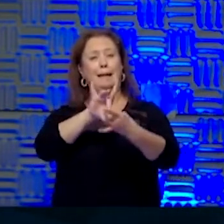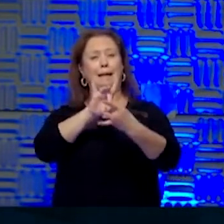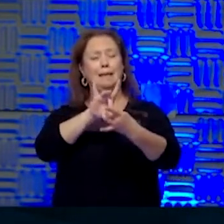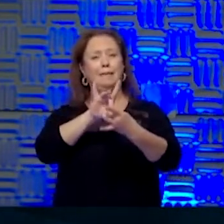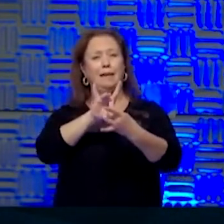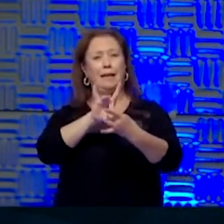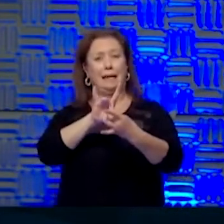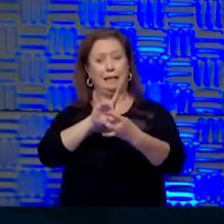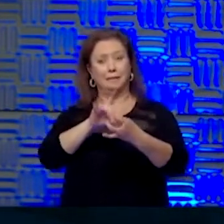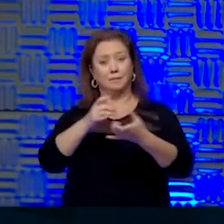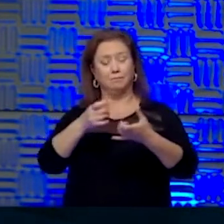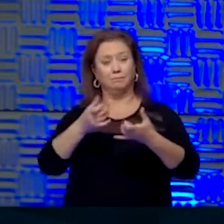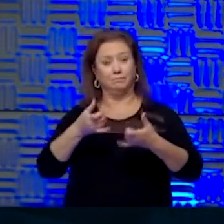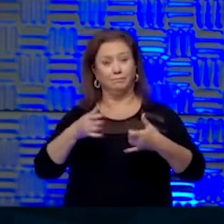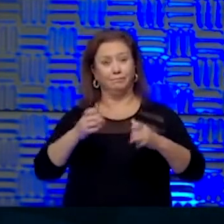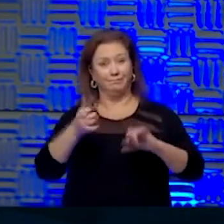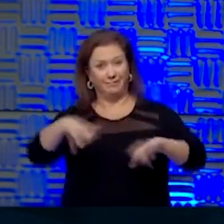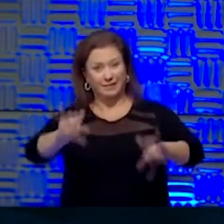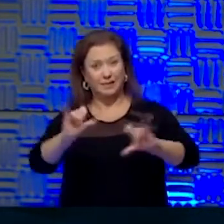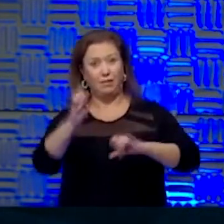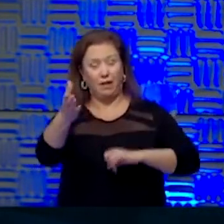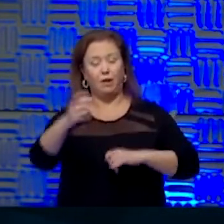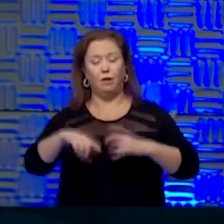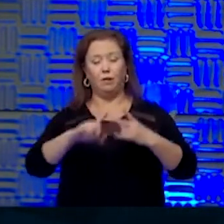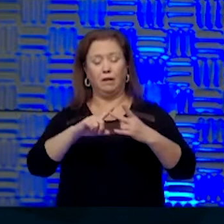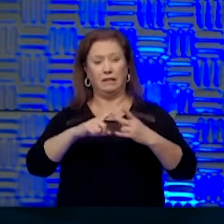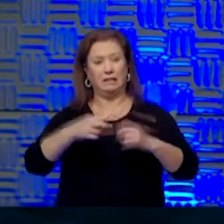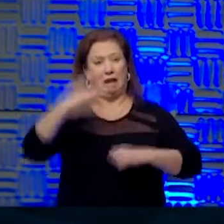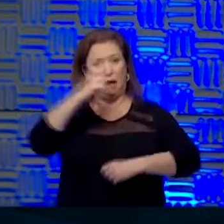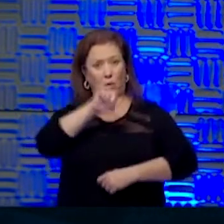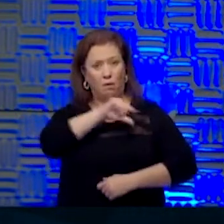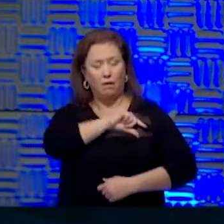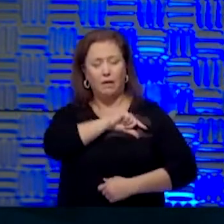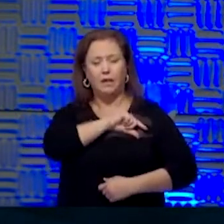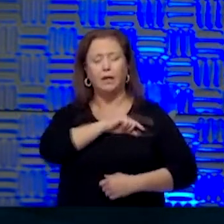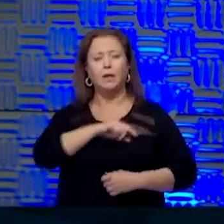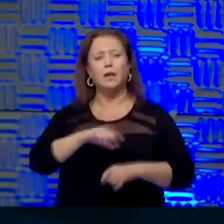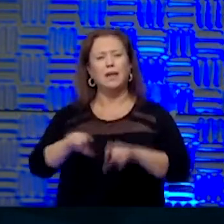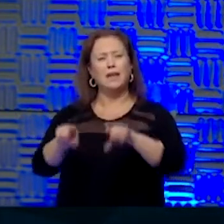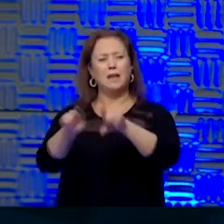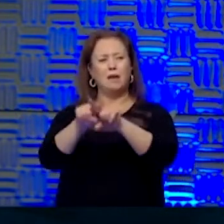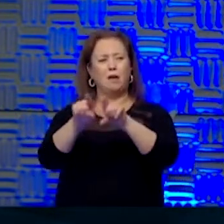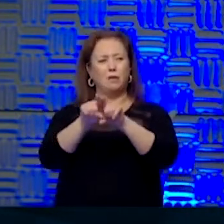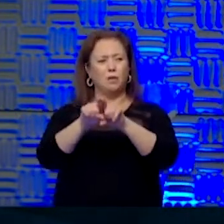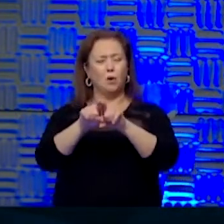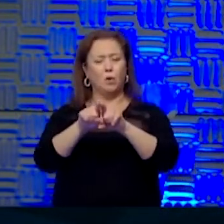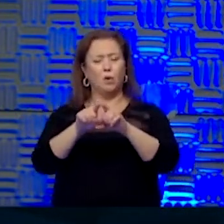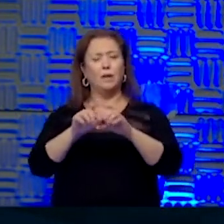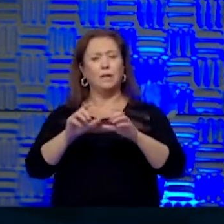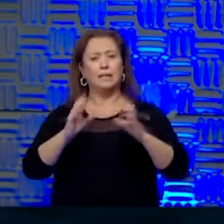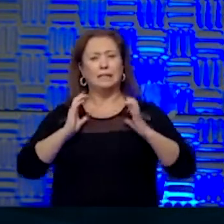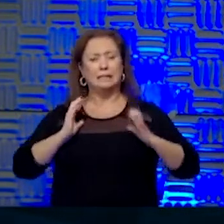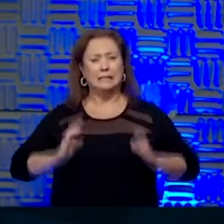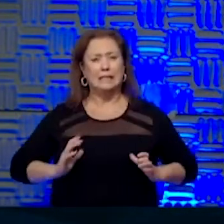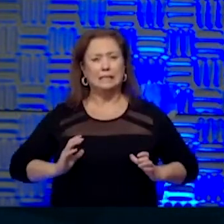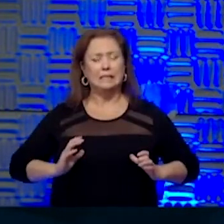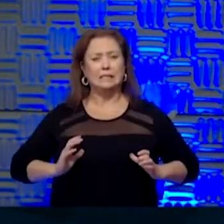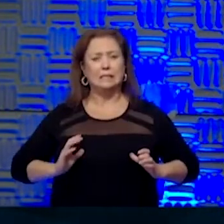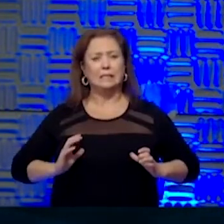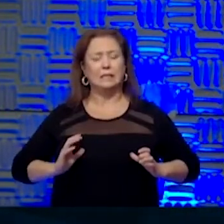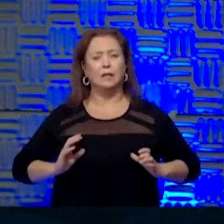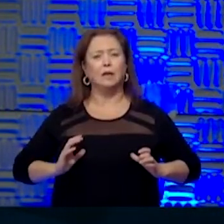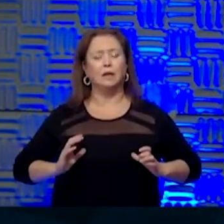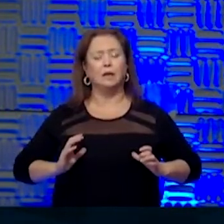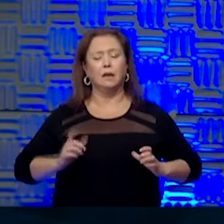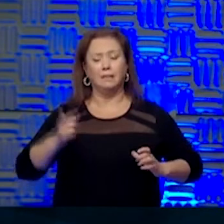in existence? Is it a high enough quality that it works? And secondly, do we have citizens who have the financial and